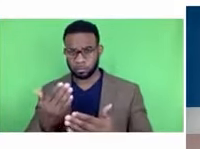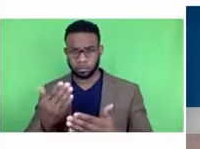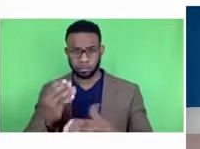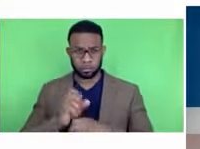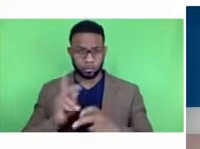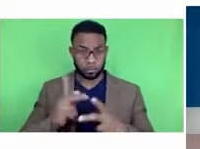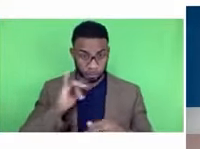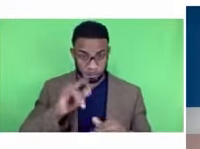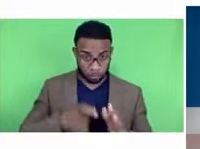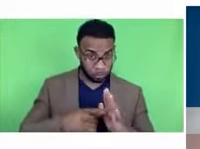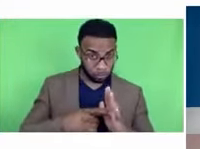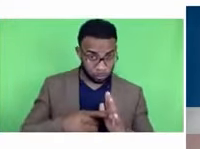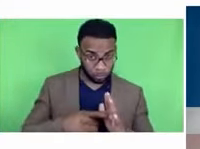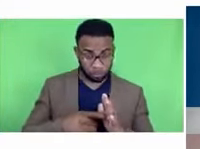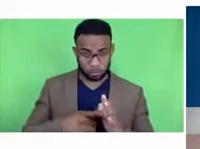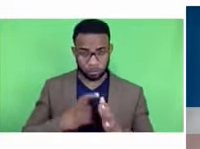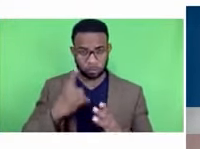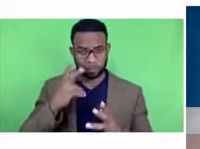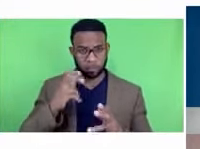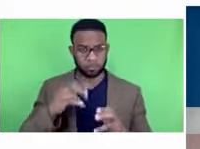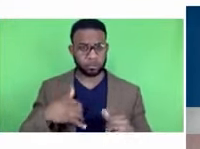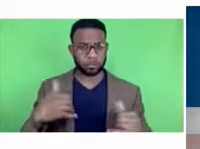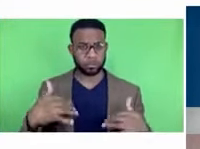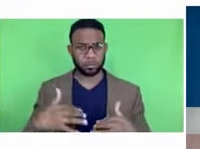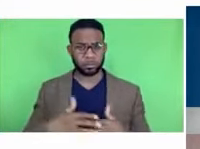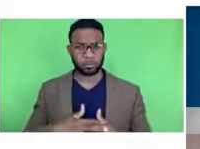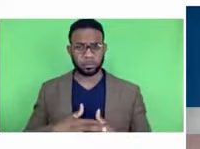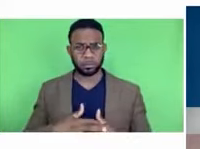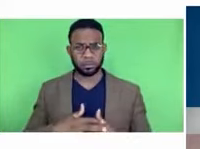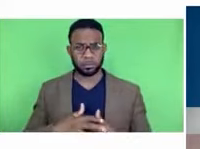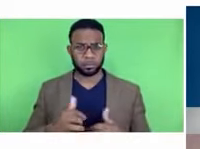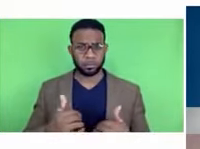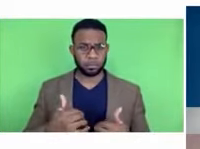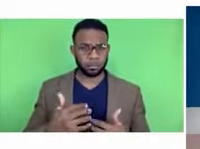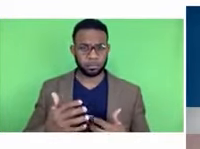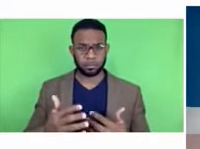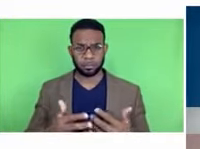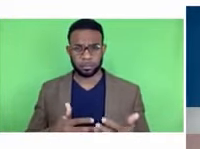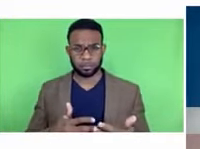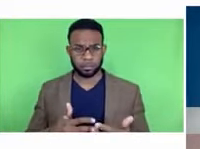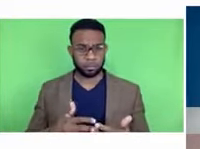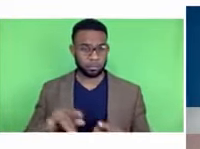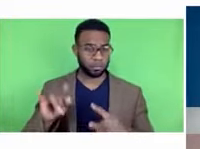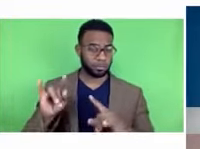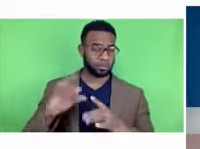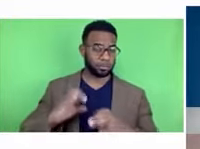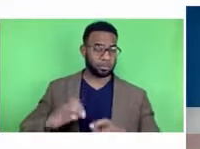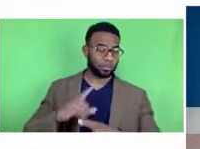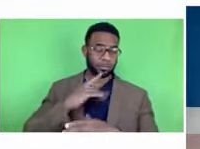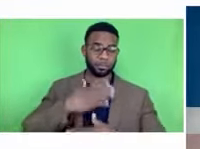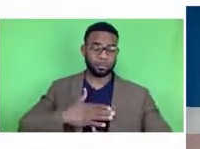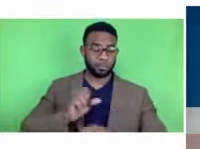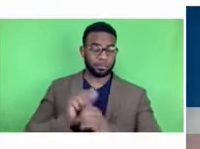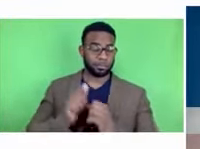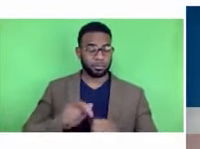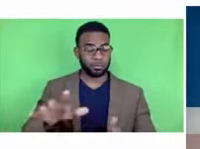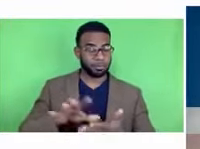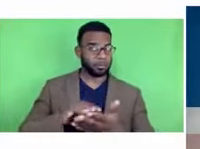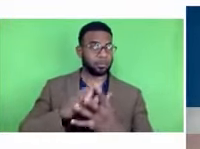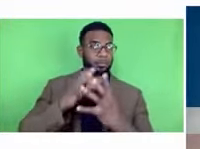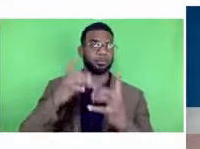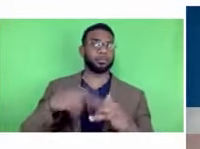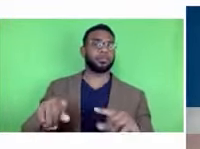what's required, that's where I find the most hesitancy. I have a rock star client that I really appreciate working with.